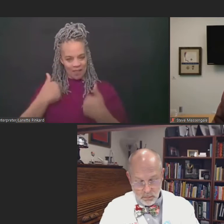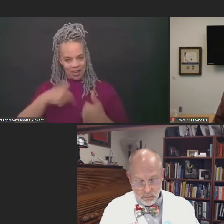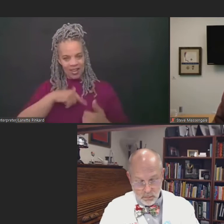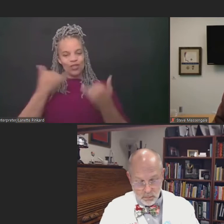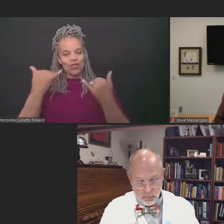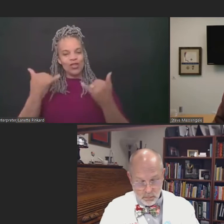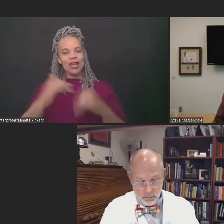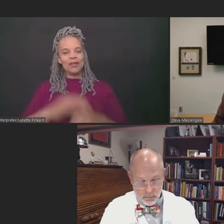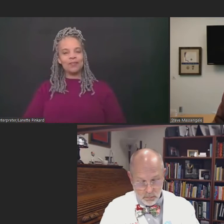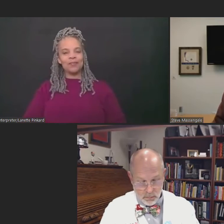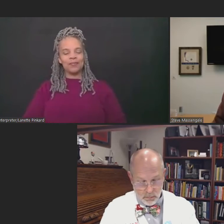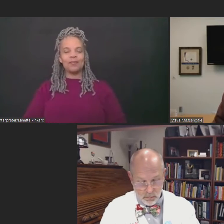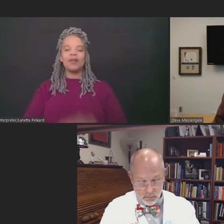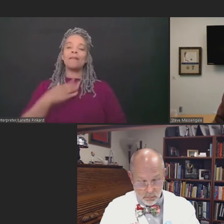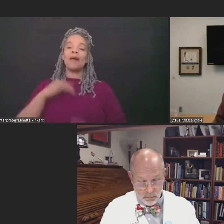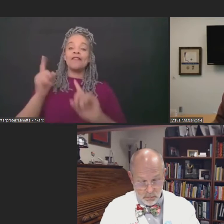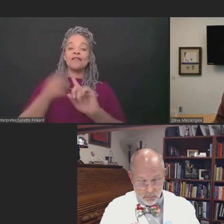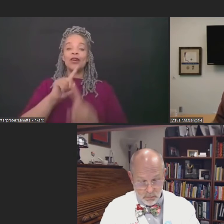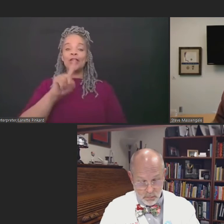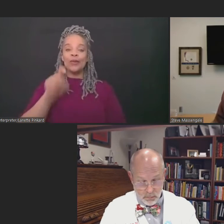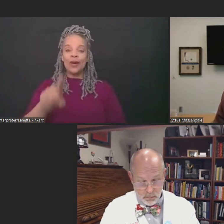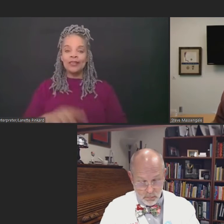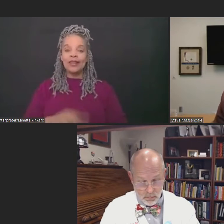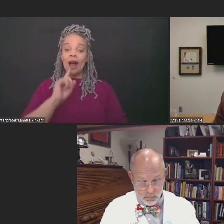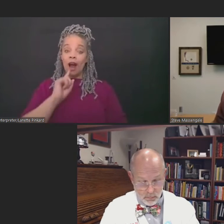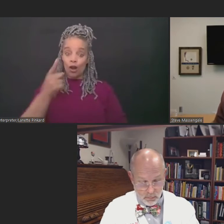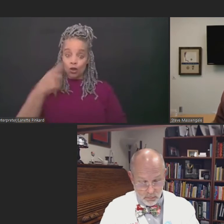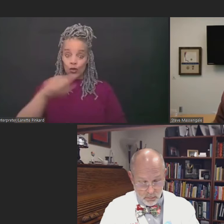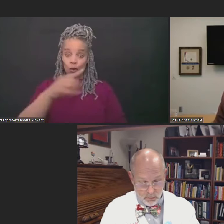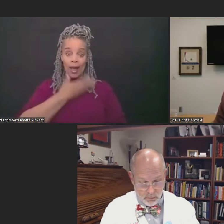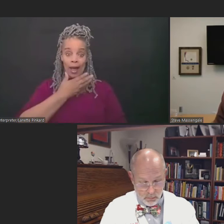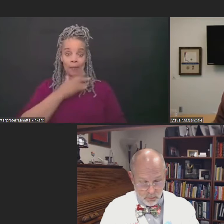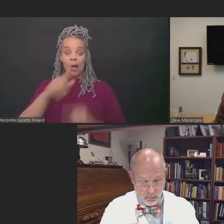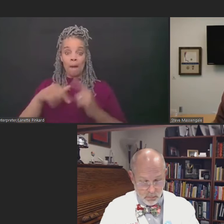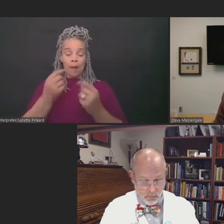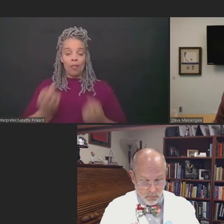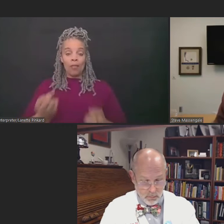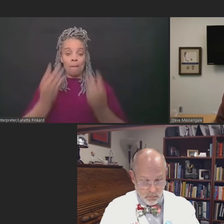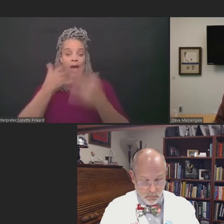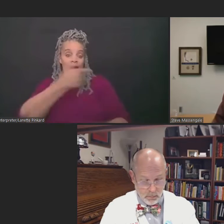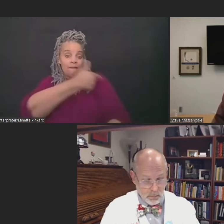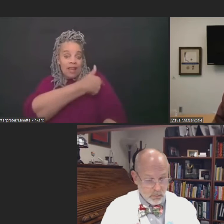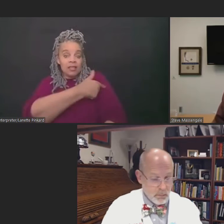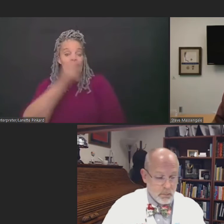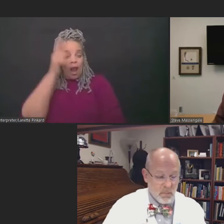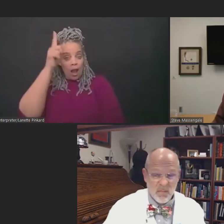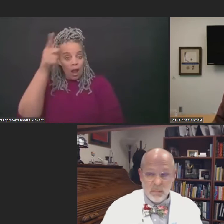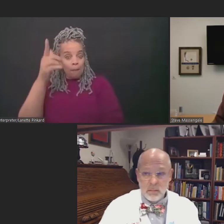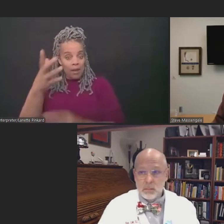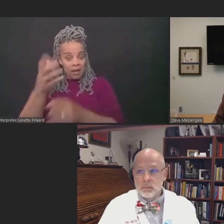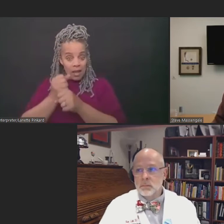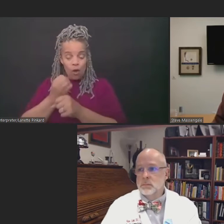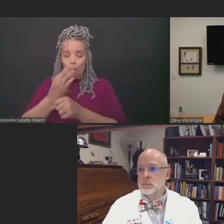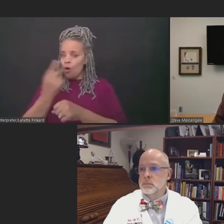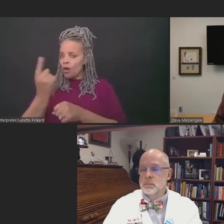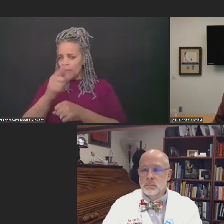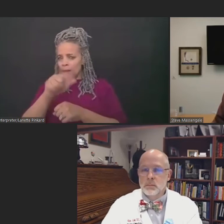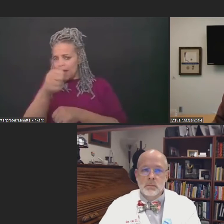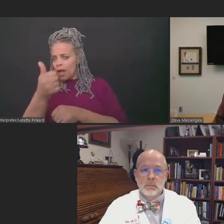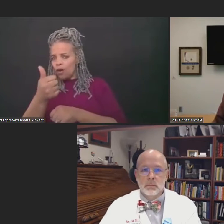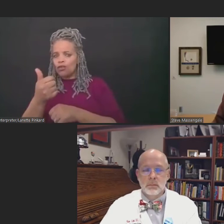today. So my first question is, are you guys happy about the amount of vaccines Lubbock's getting, or is there something else that you